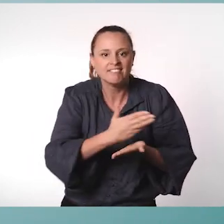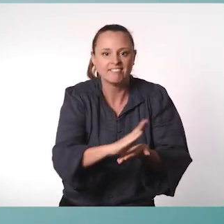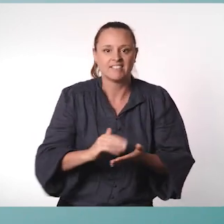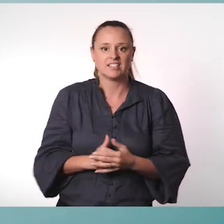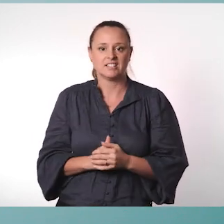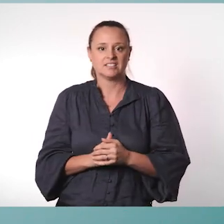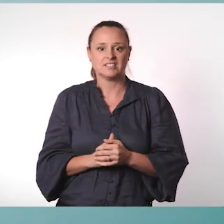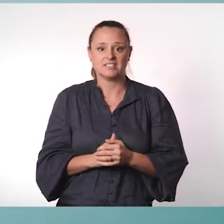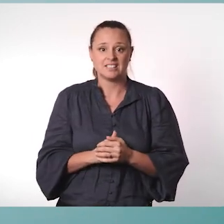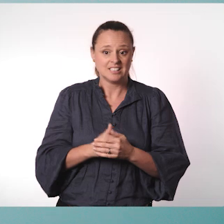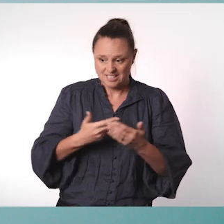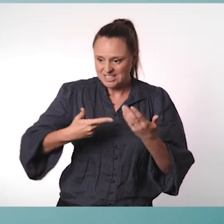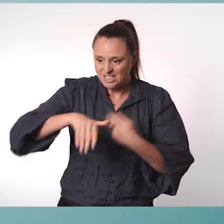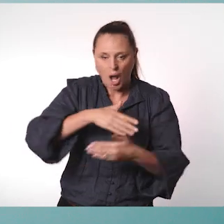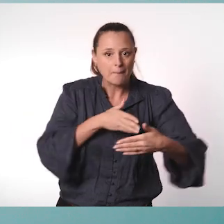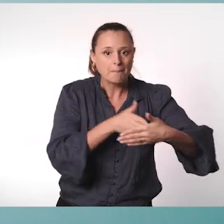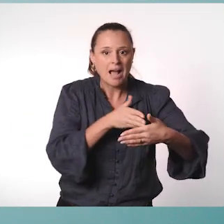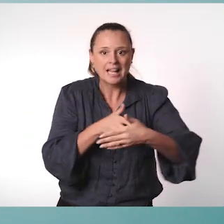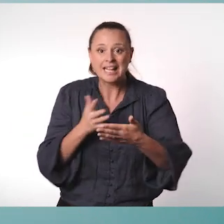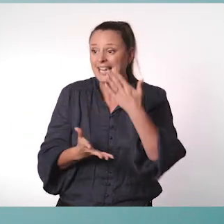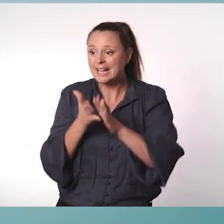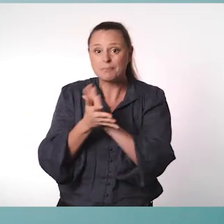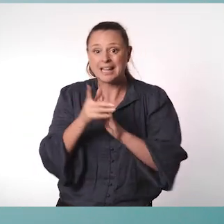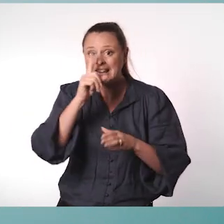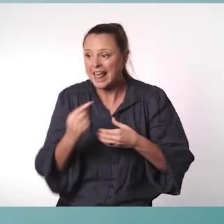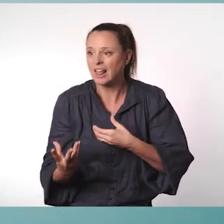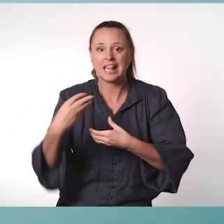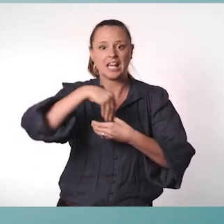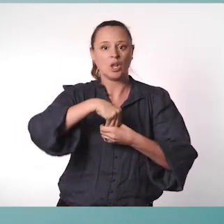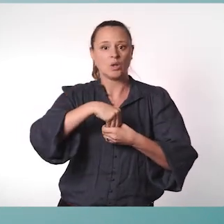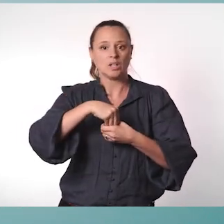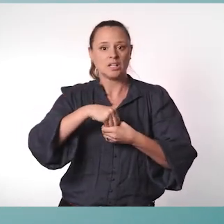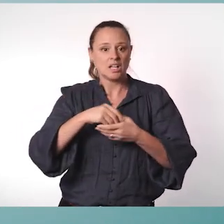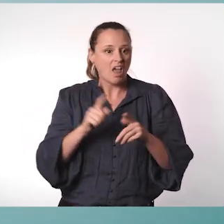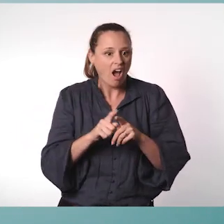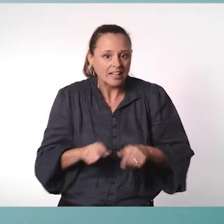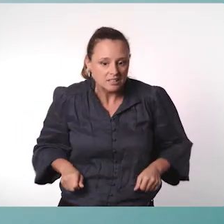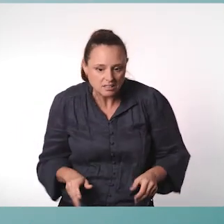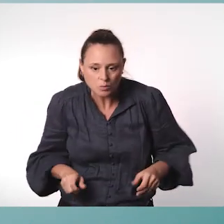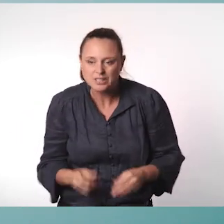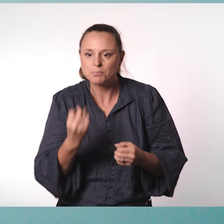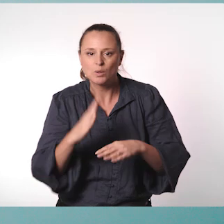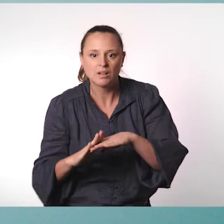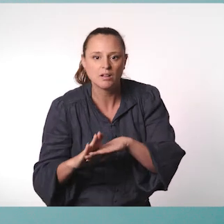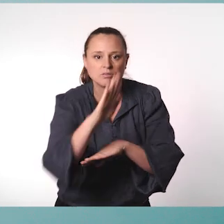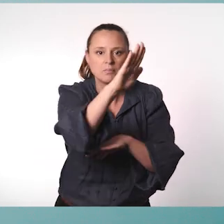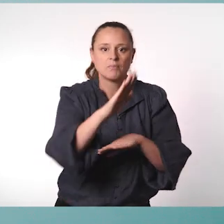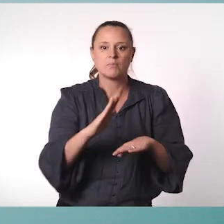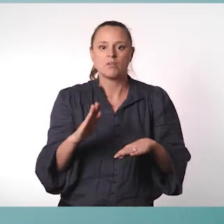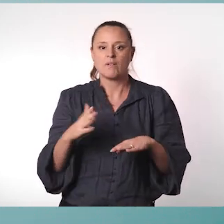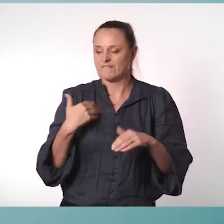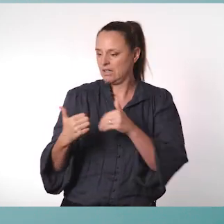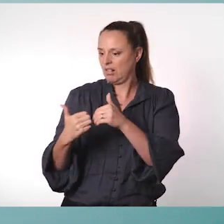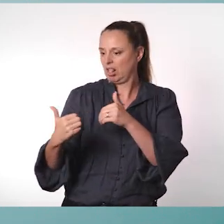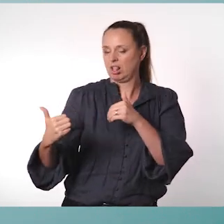fully participating in society, like not having ramps for wheelchairs or separating people with disabilities from meeting, living, or working